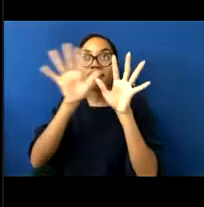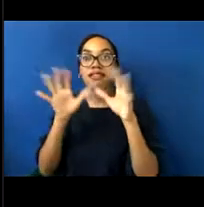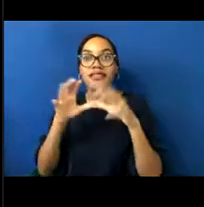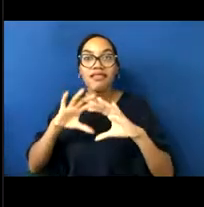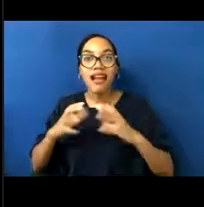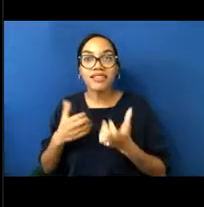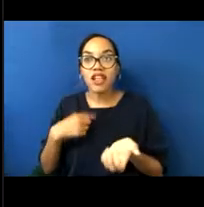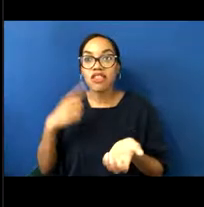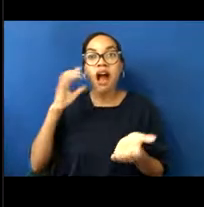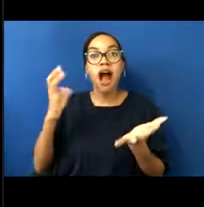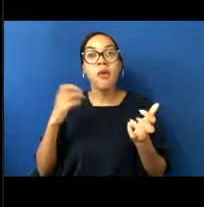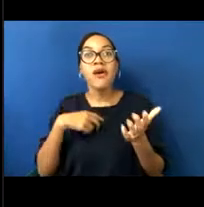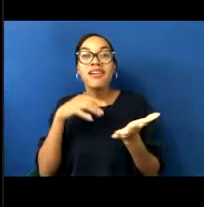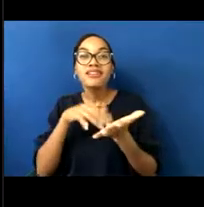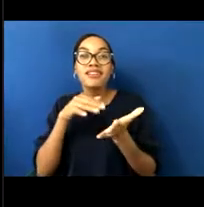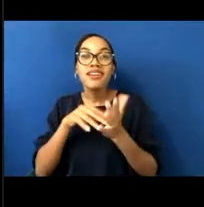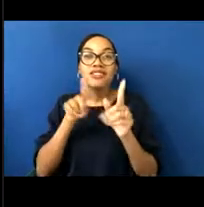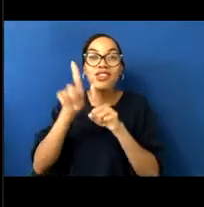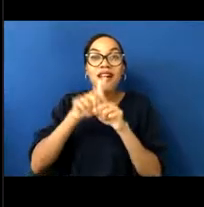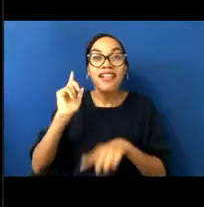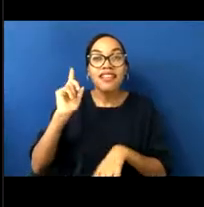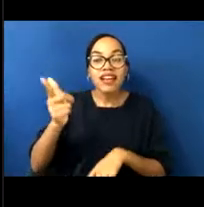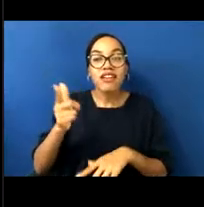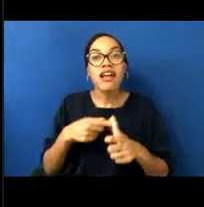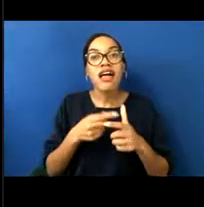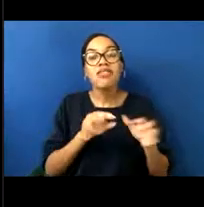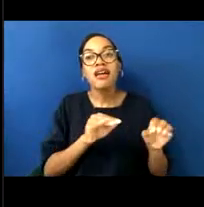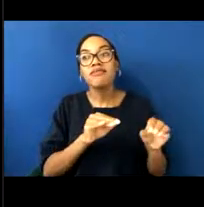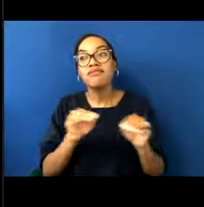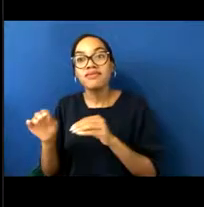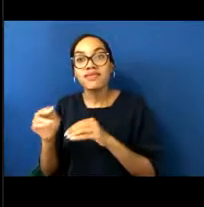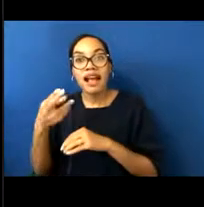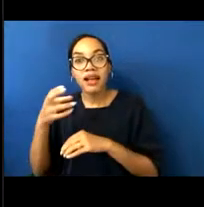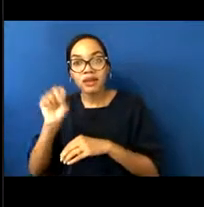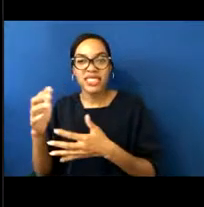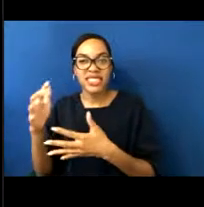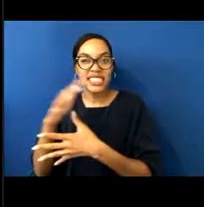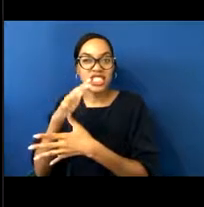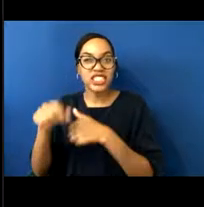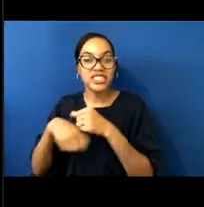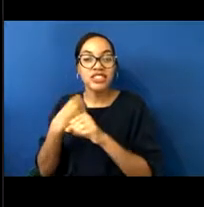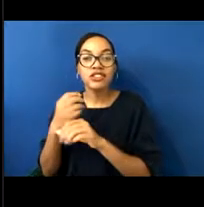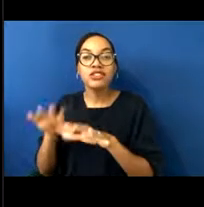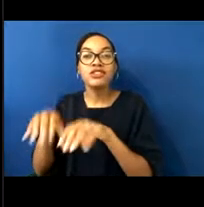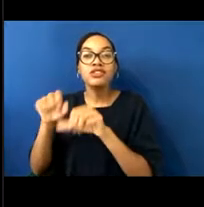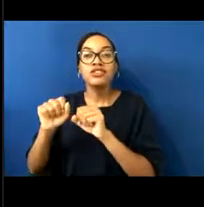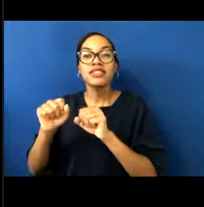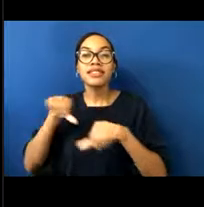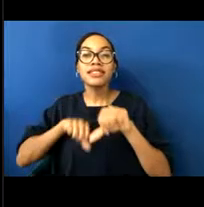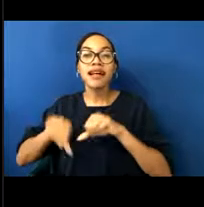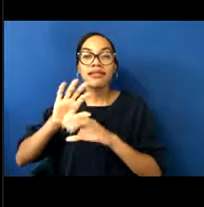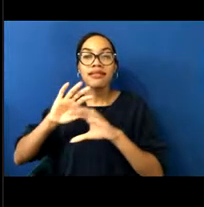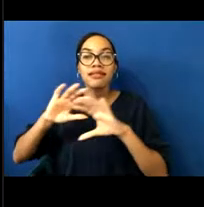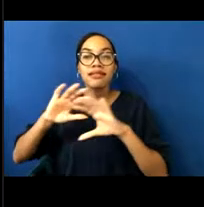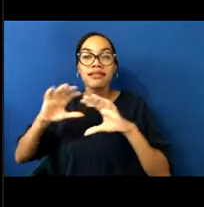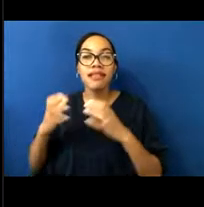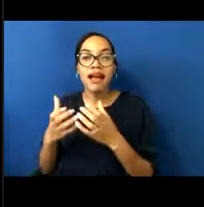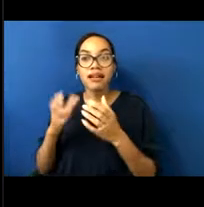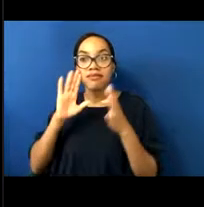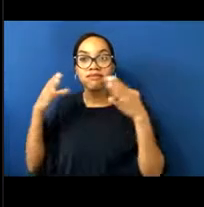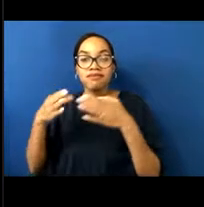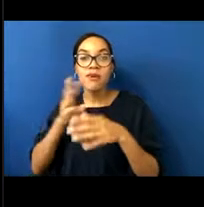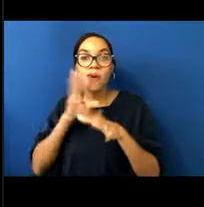biology class when I was 17 in my senior year, and became very interested in ocean science. But growing up as a kid, I used to go fishing with